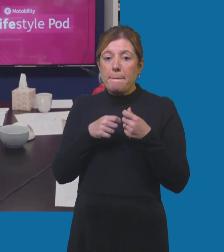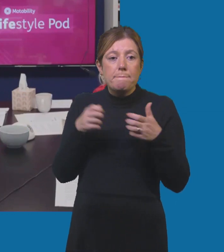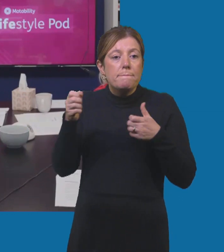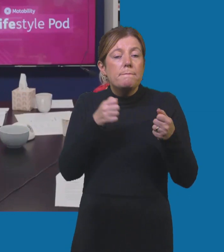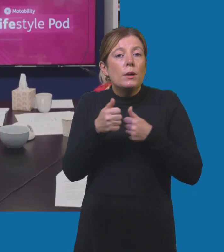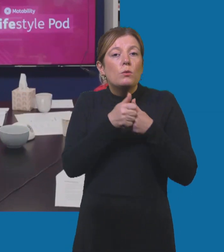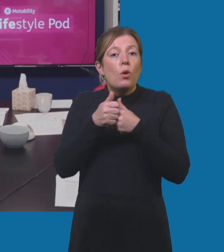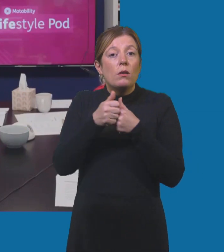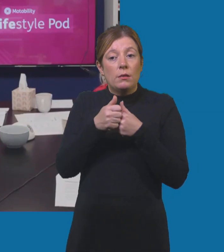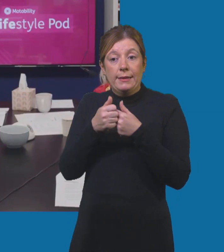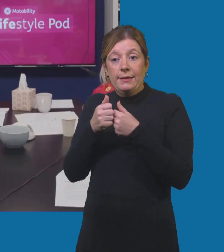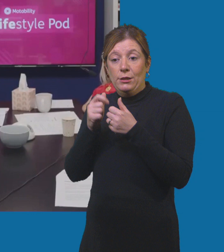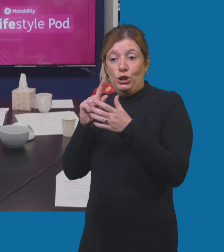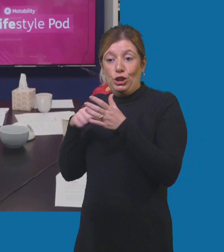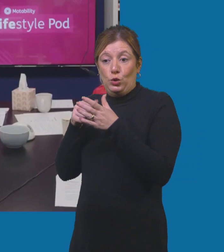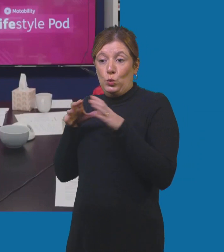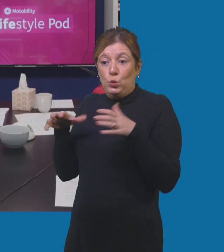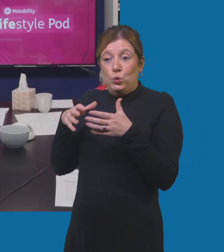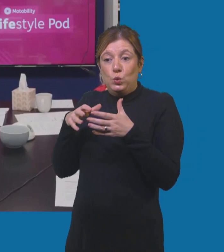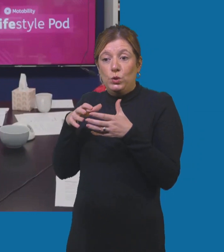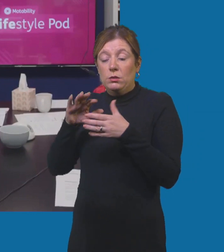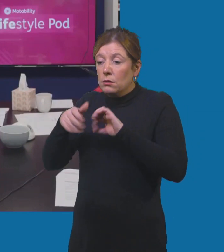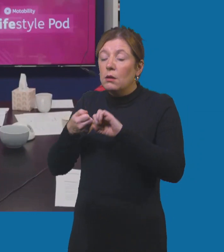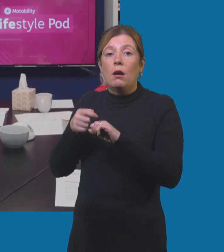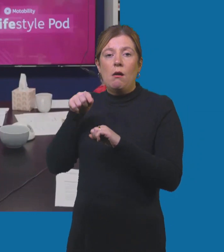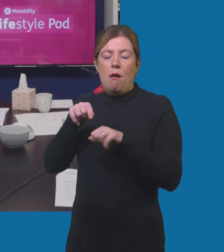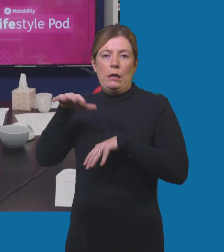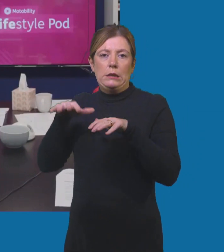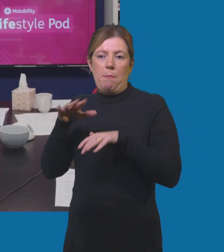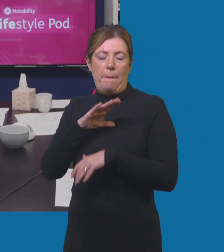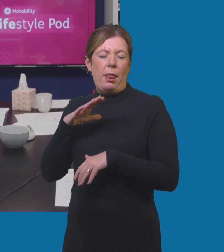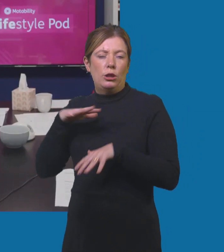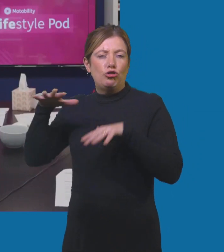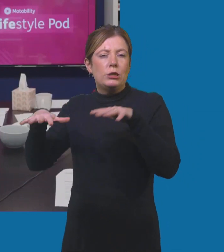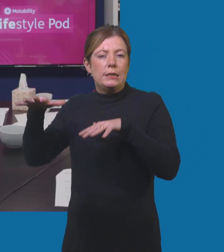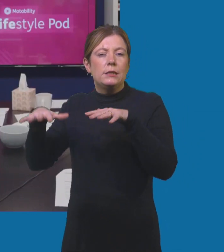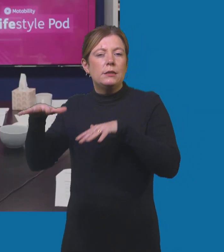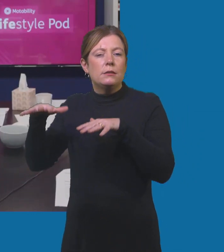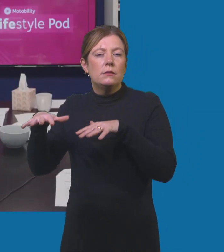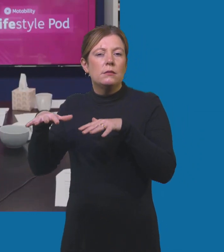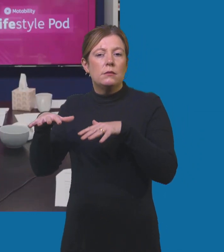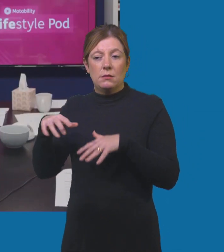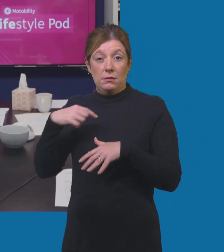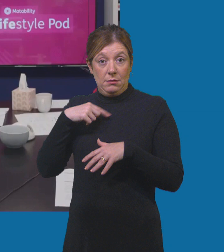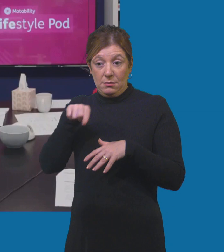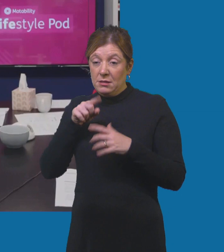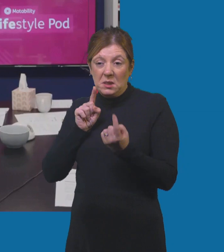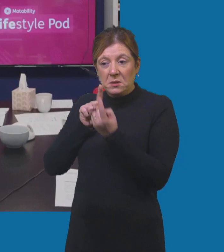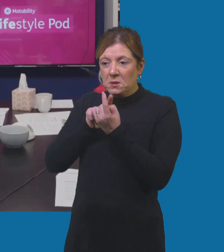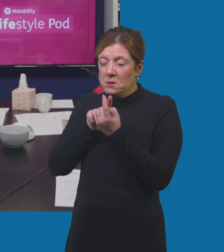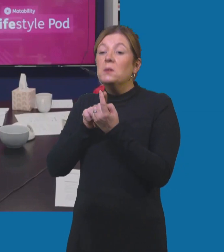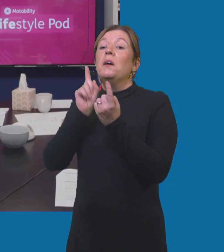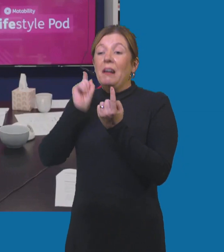community is probably the closest that I found to the military community. And when you bear in mind, we're rolling around trying to choke each